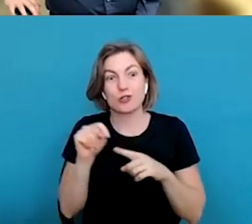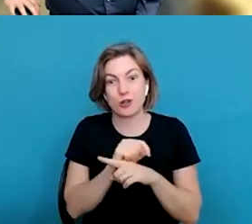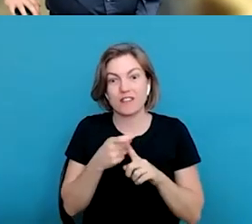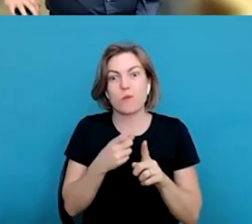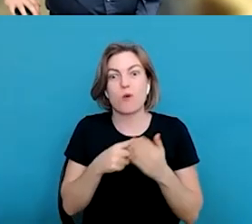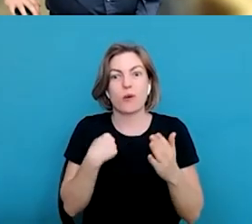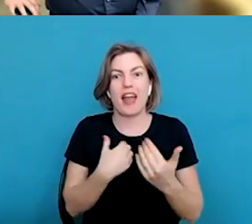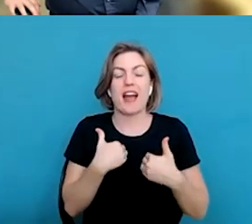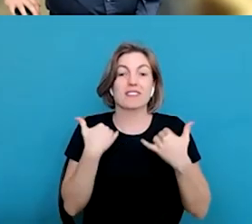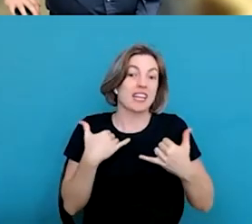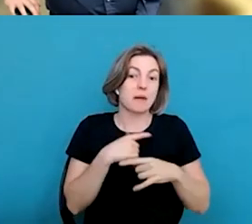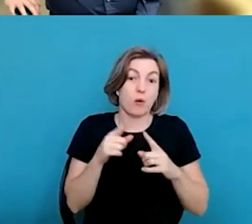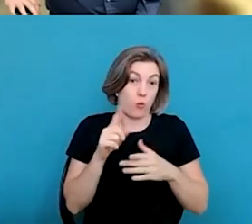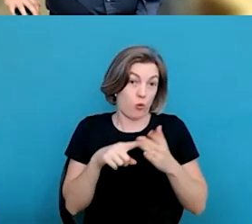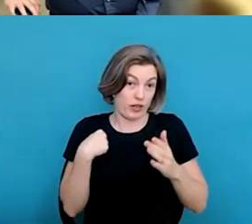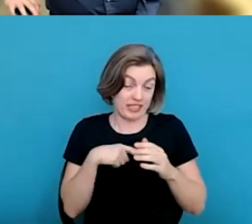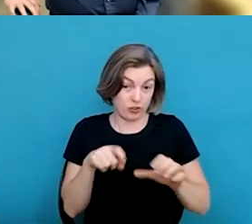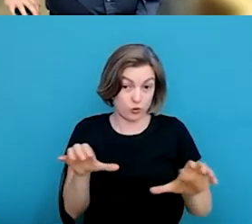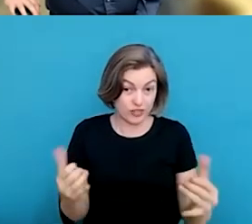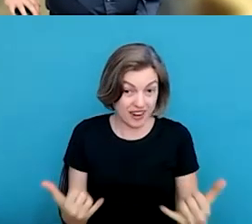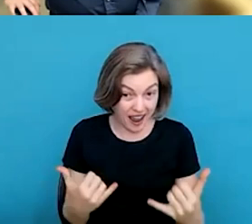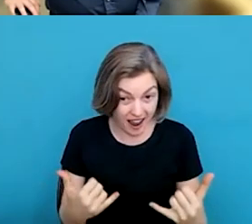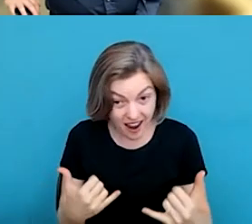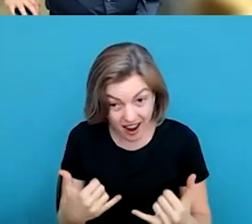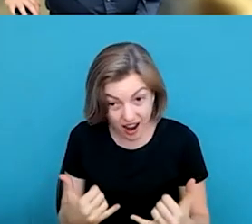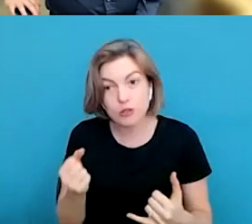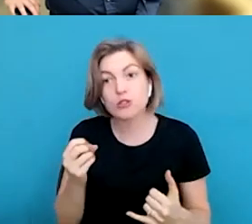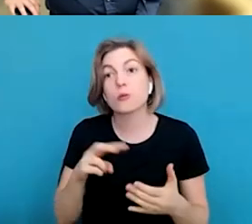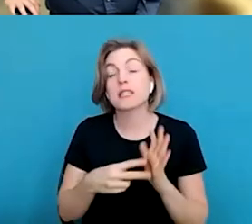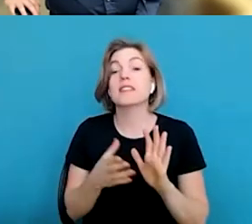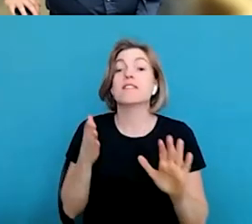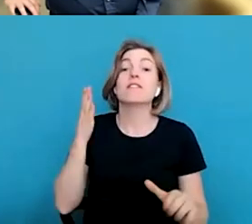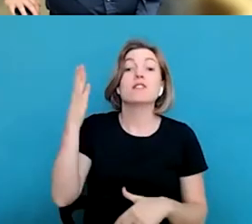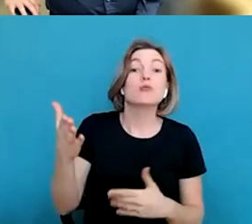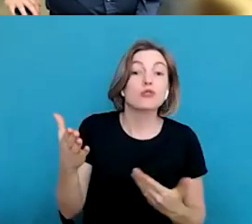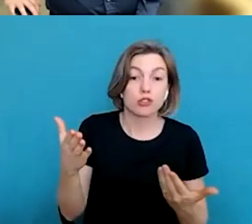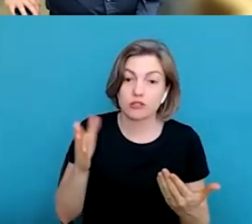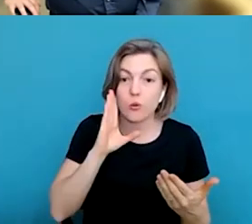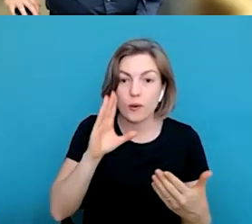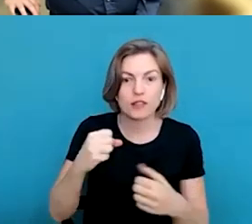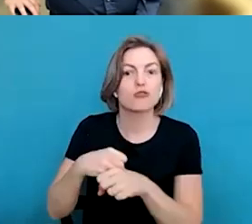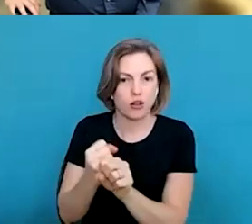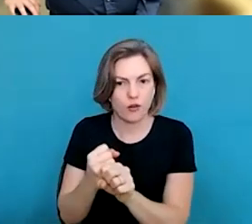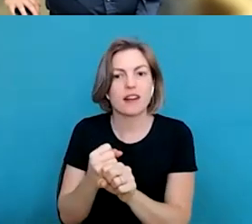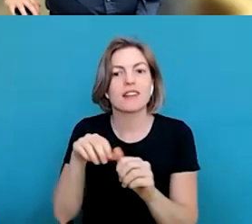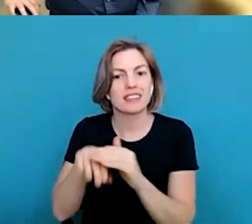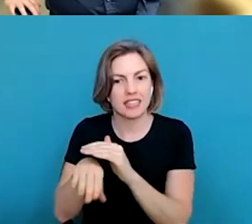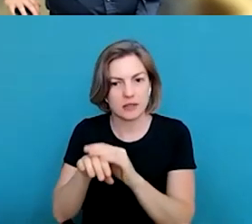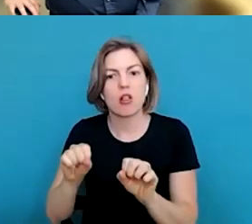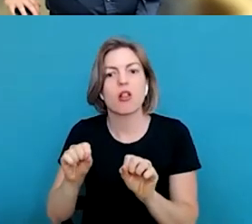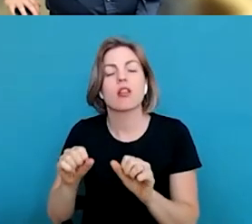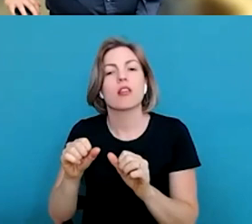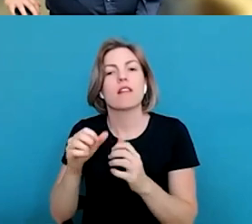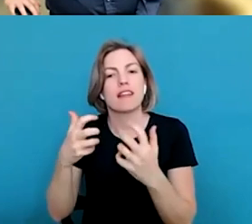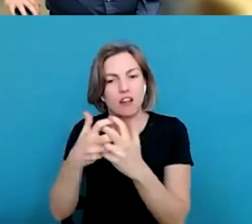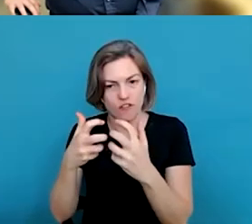But what do we need to do right now so that in the future, it will generate accessible interfaces? And